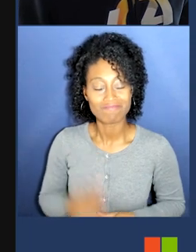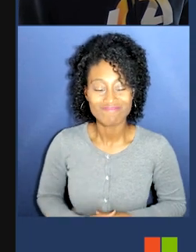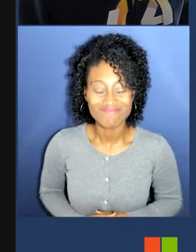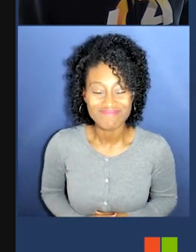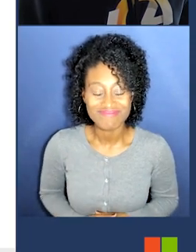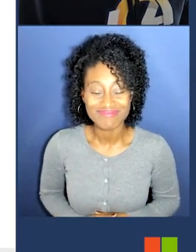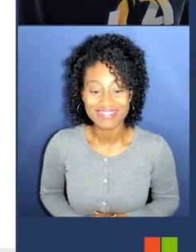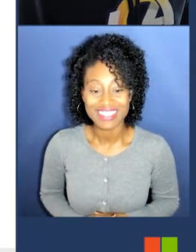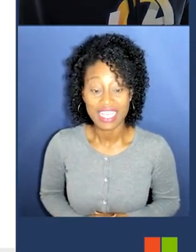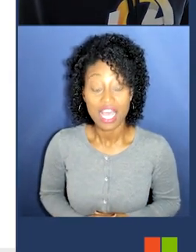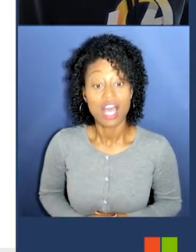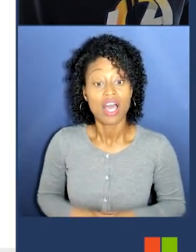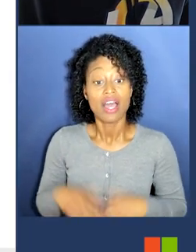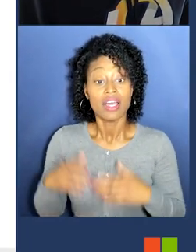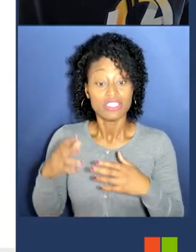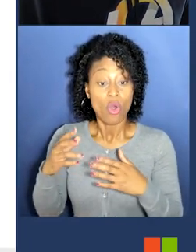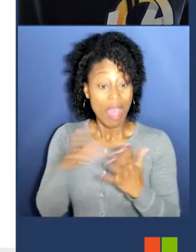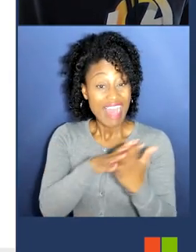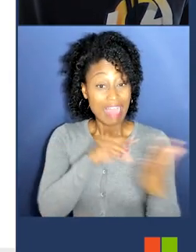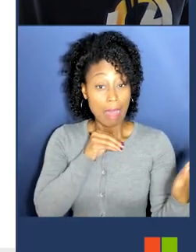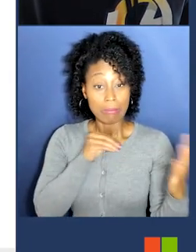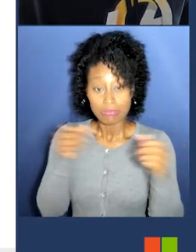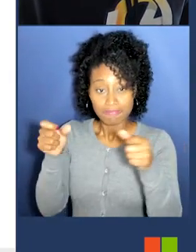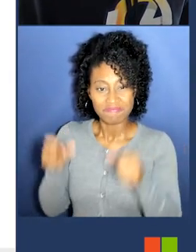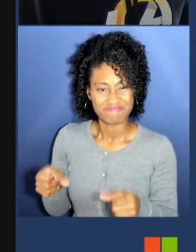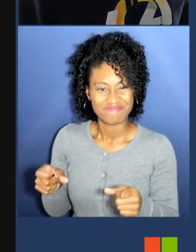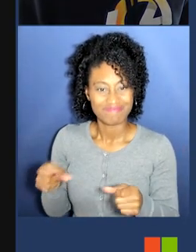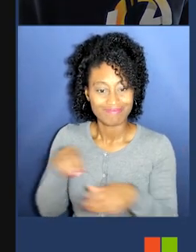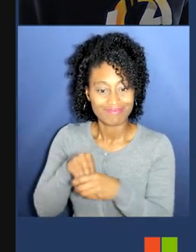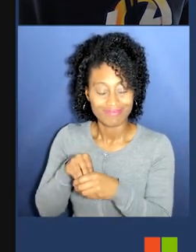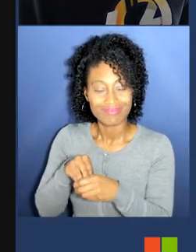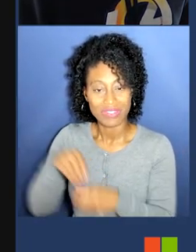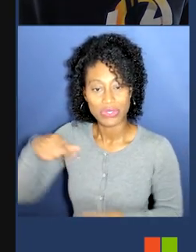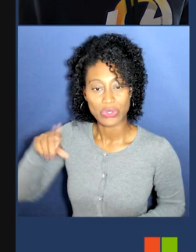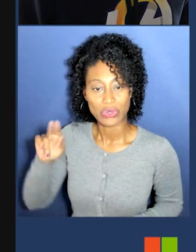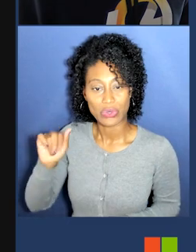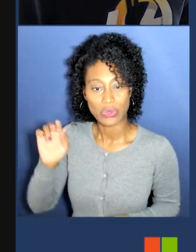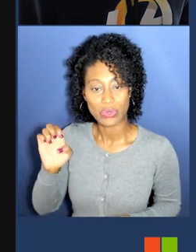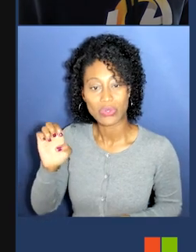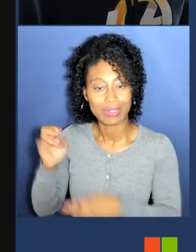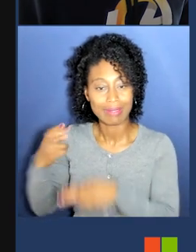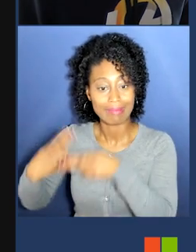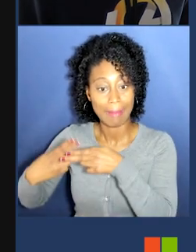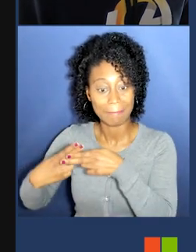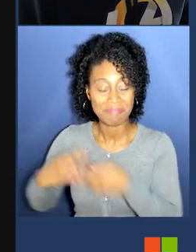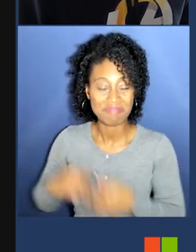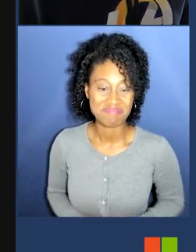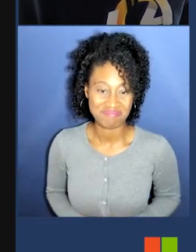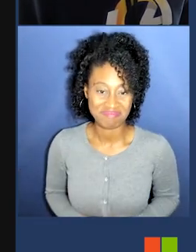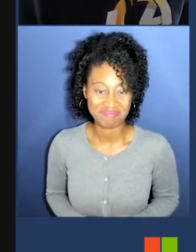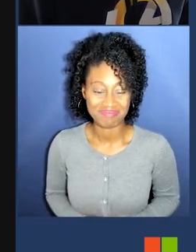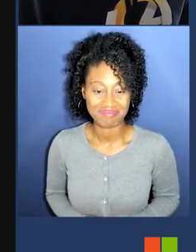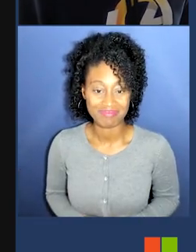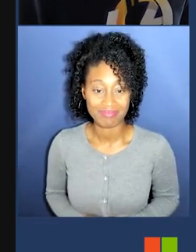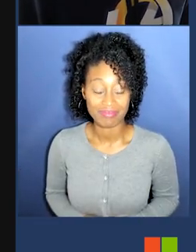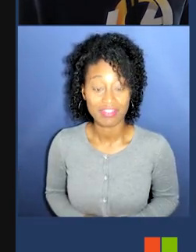So we copy this in here as the queue name. That is the queue name. And